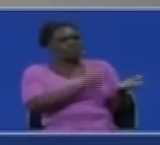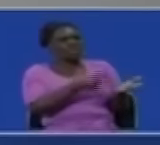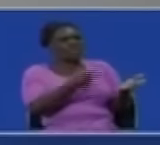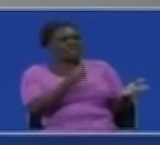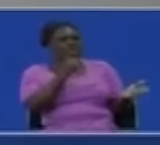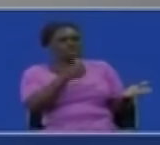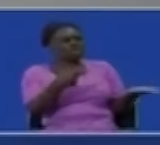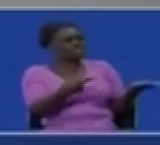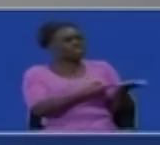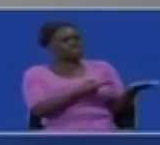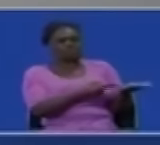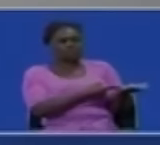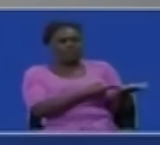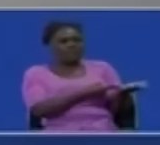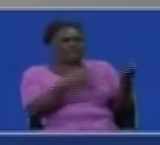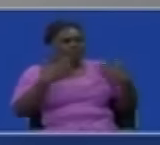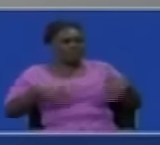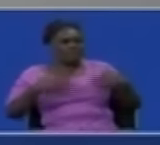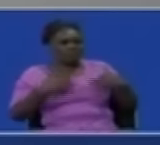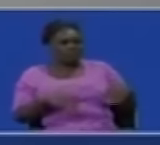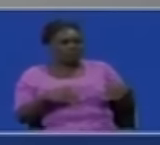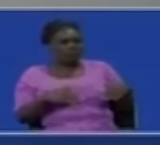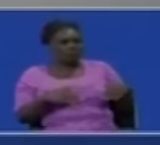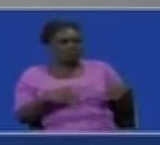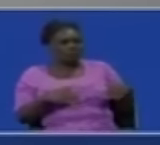was not of the technology, it was of people plugging